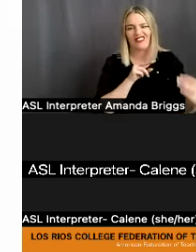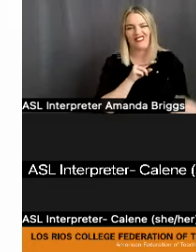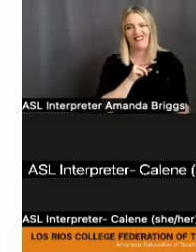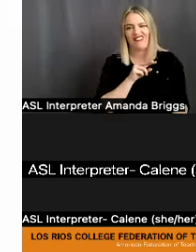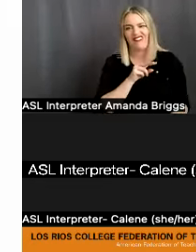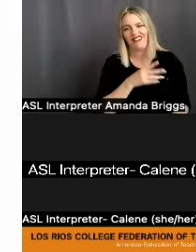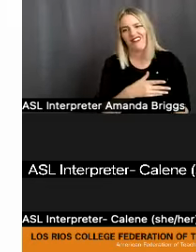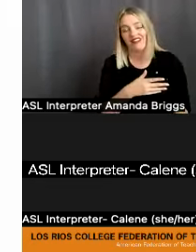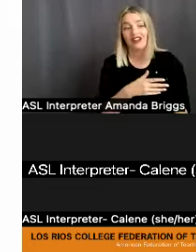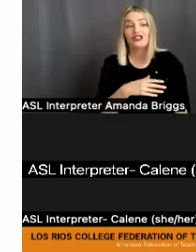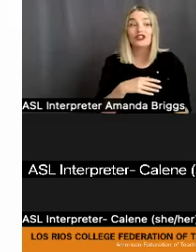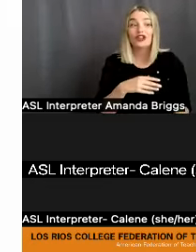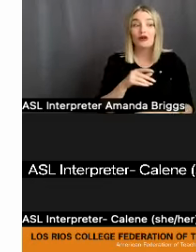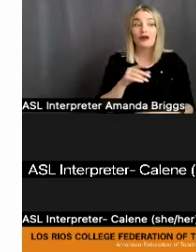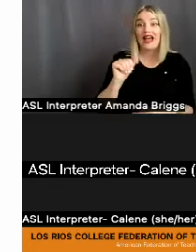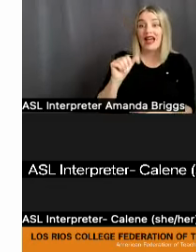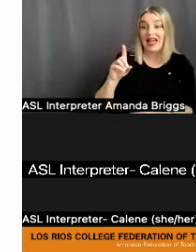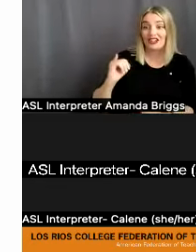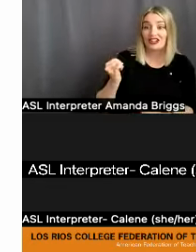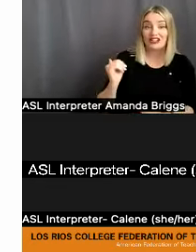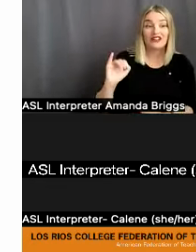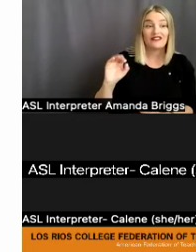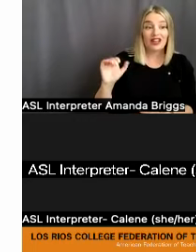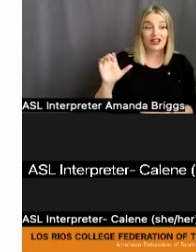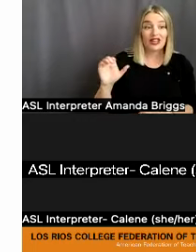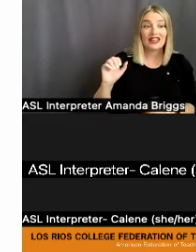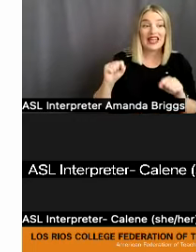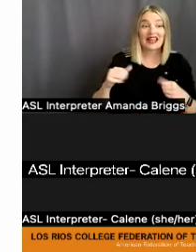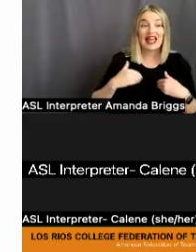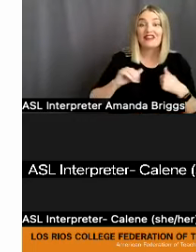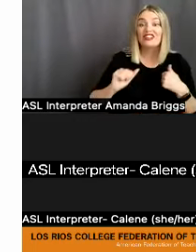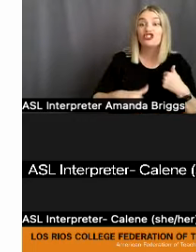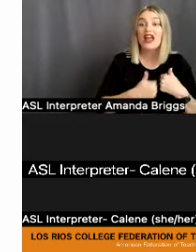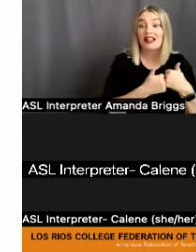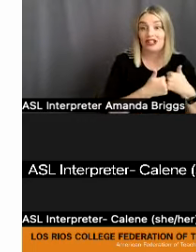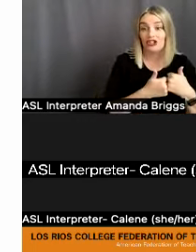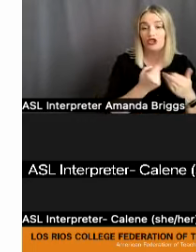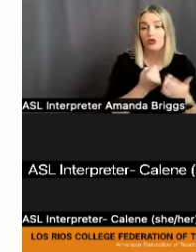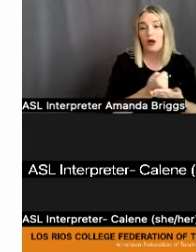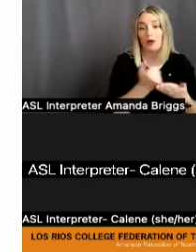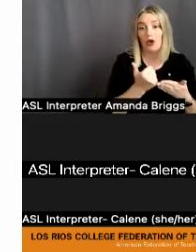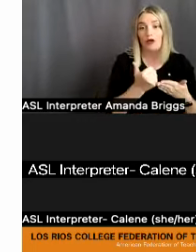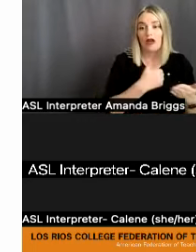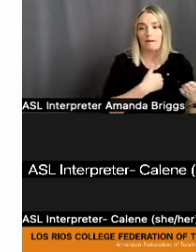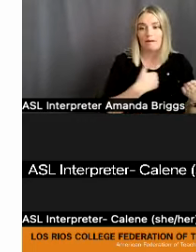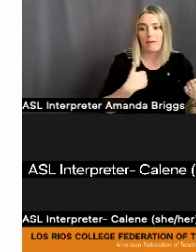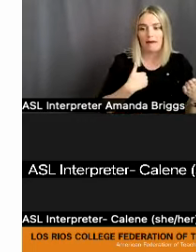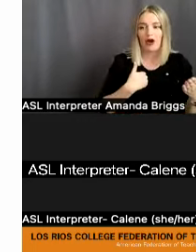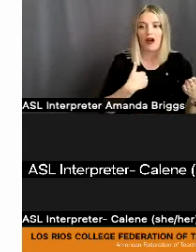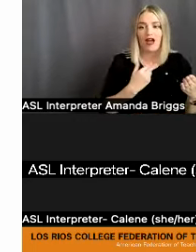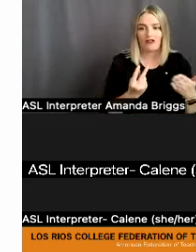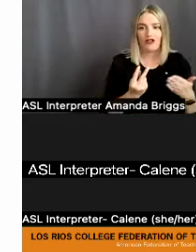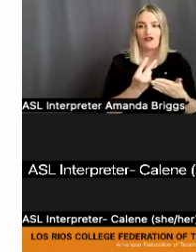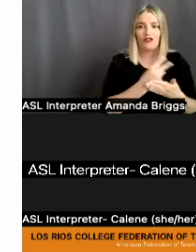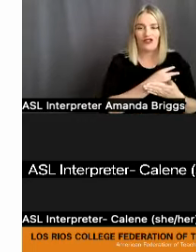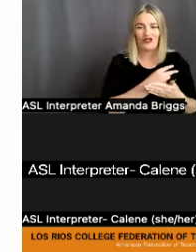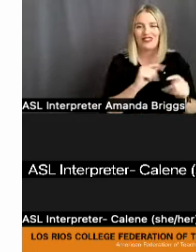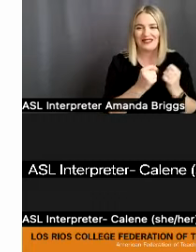undergoing performance review will be allowed a peremptory challenge to remove a member of the review team. It will work exactly how it does with